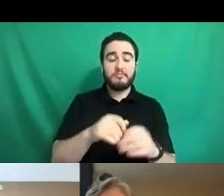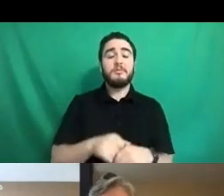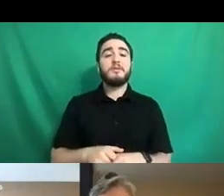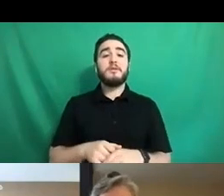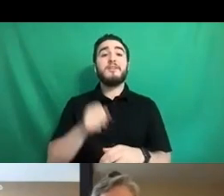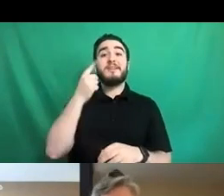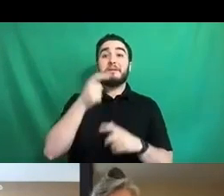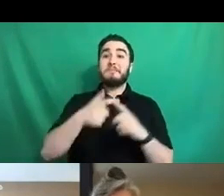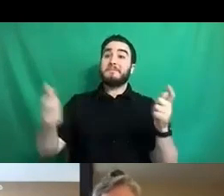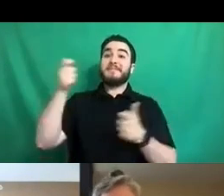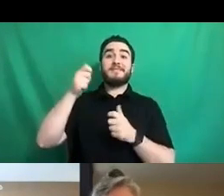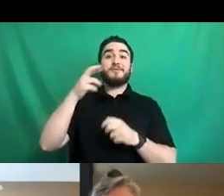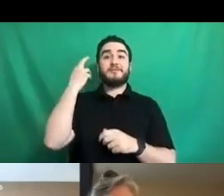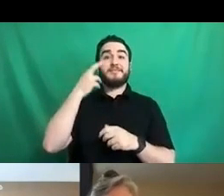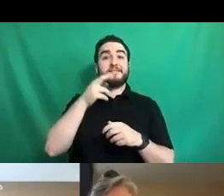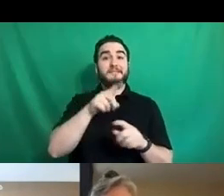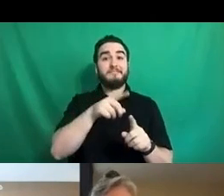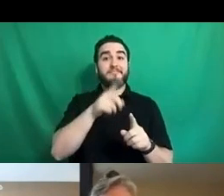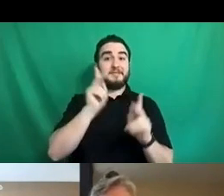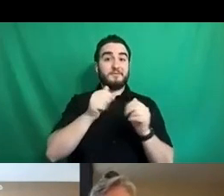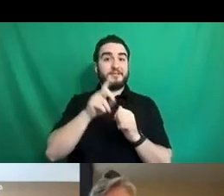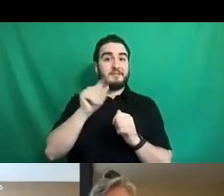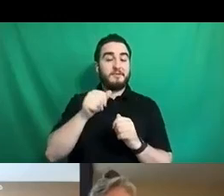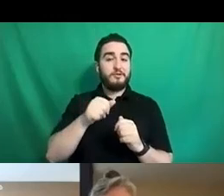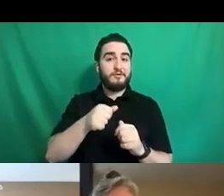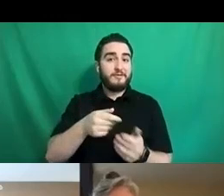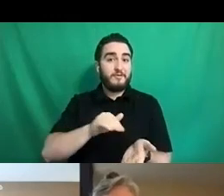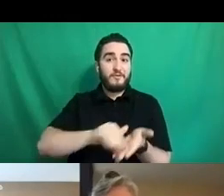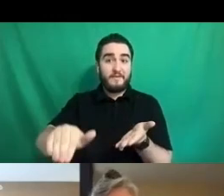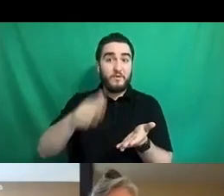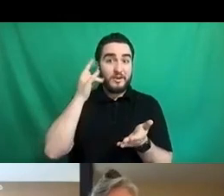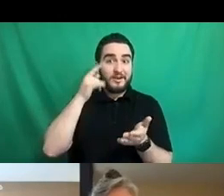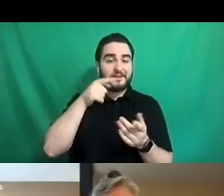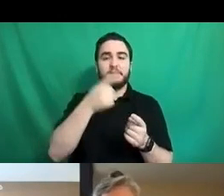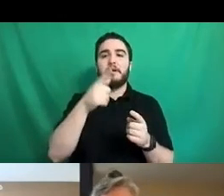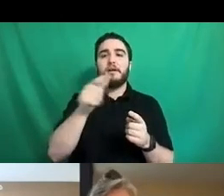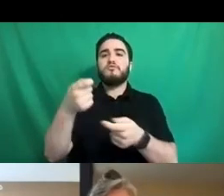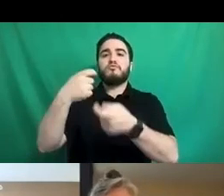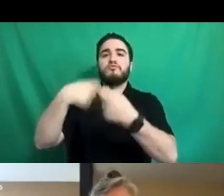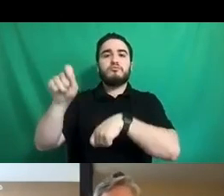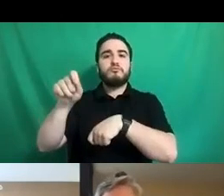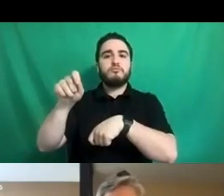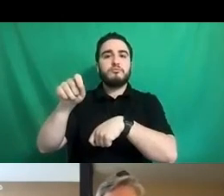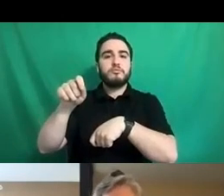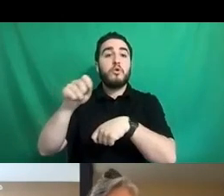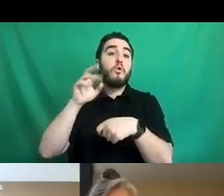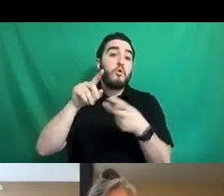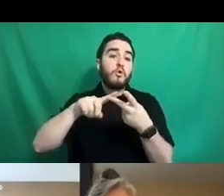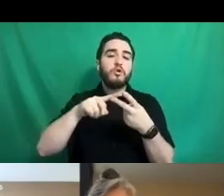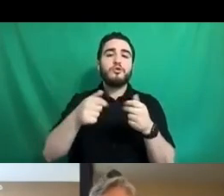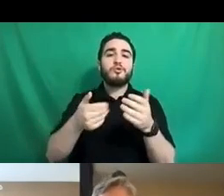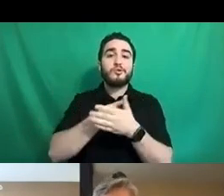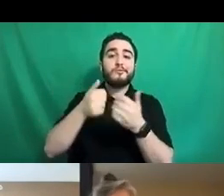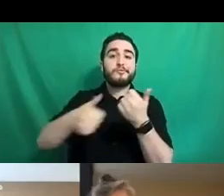with disabilities lose their job is because now I'm not there and a new person is there, or there's a new